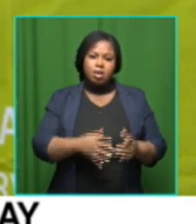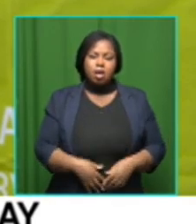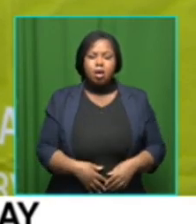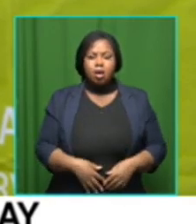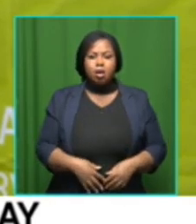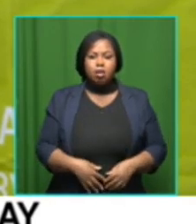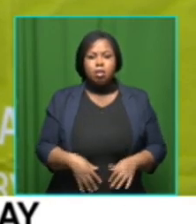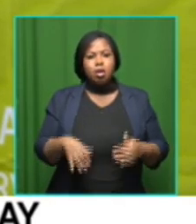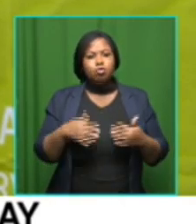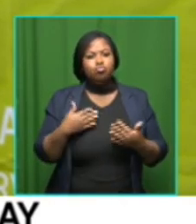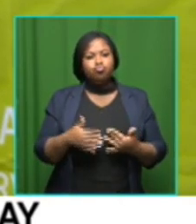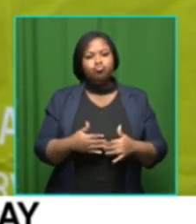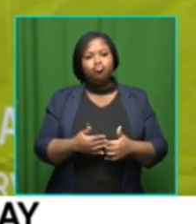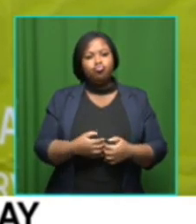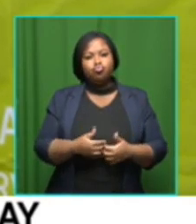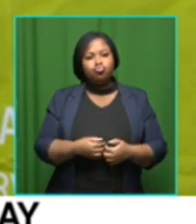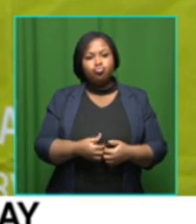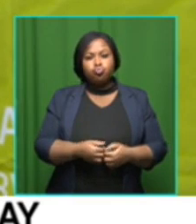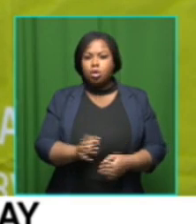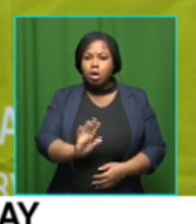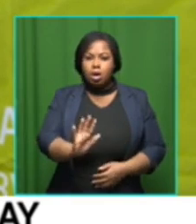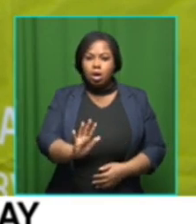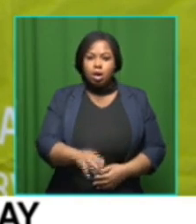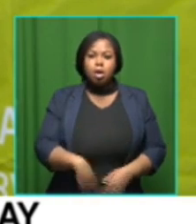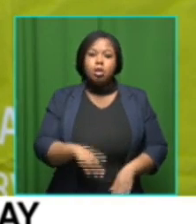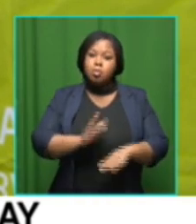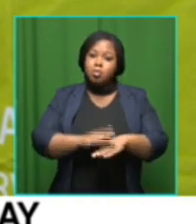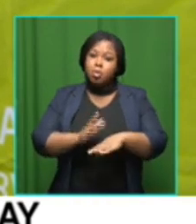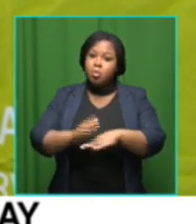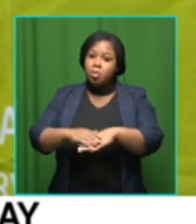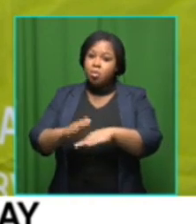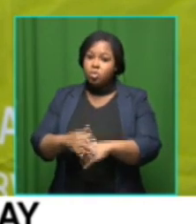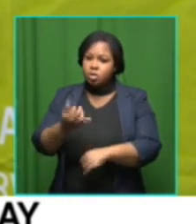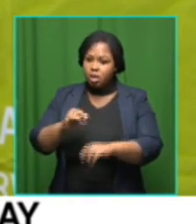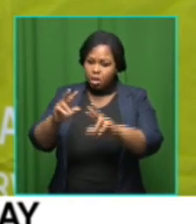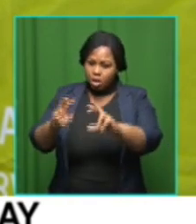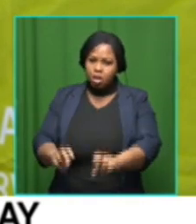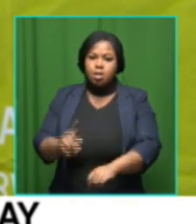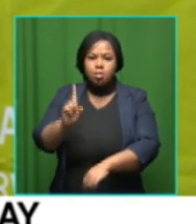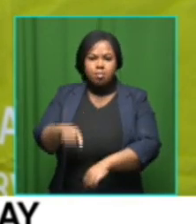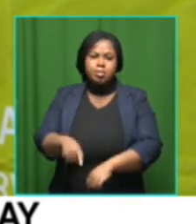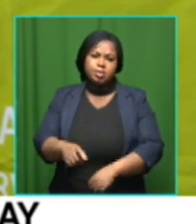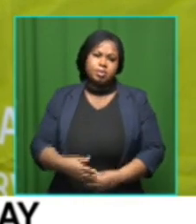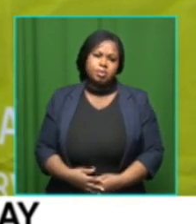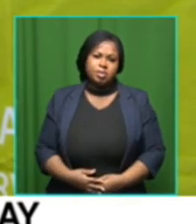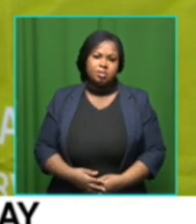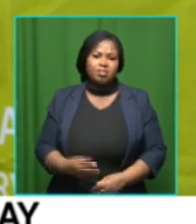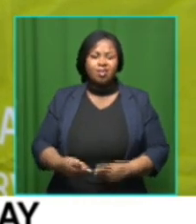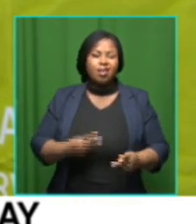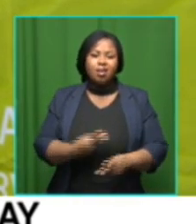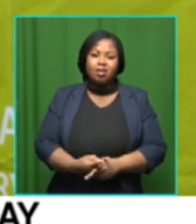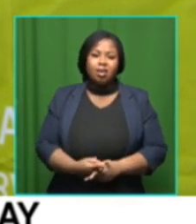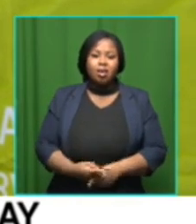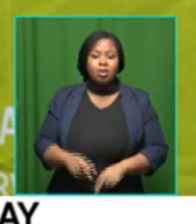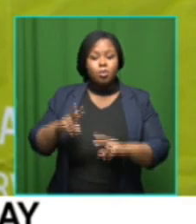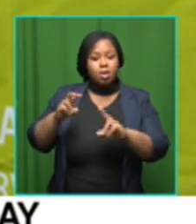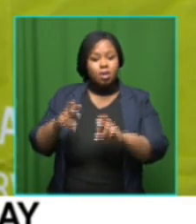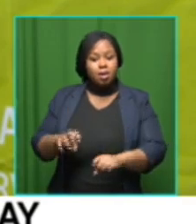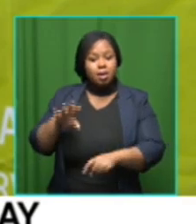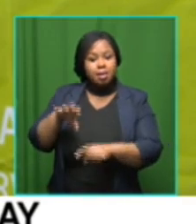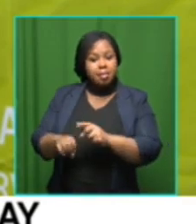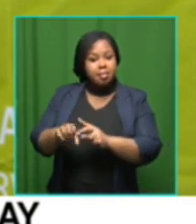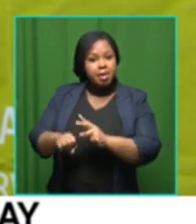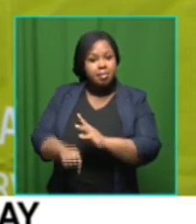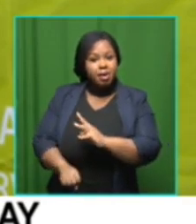No. There's still a lot more that's going on there that we must go out and discover. And even when we have discovered it,